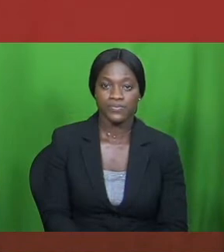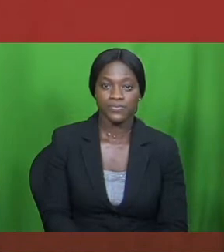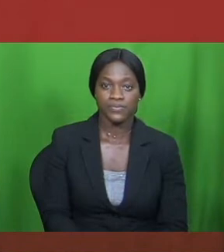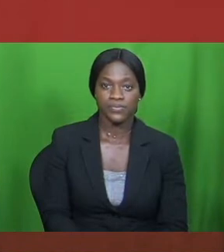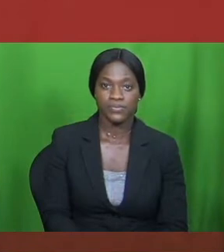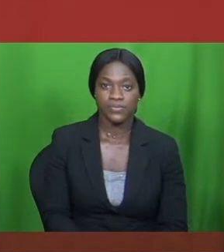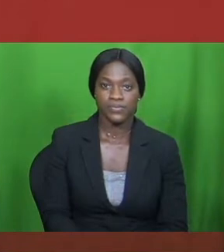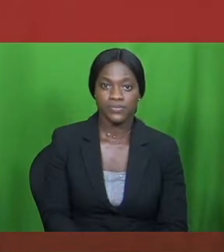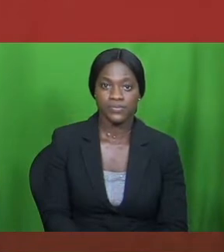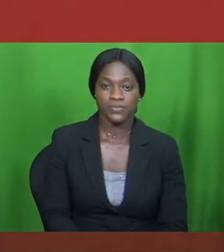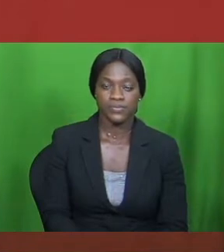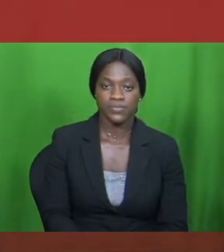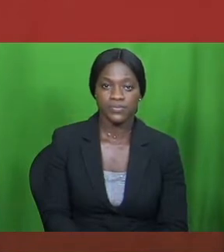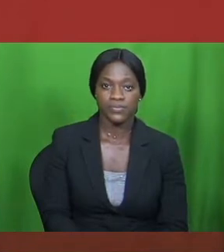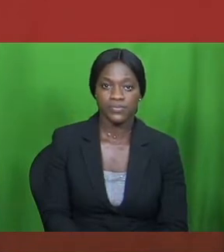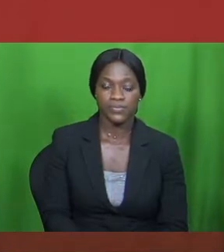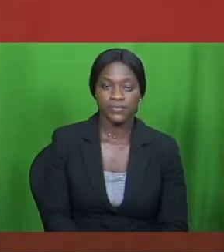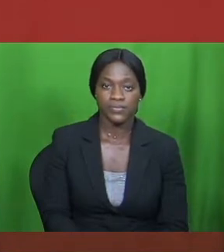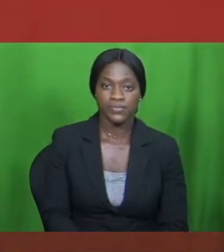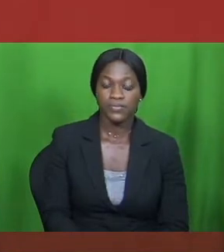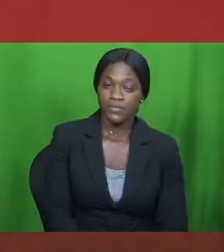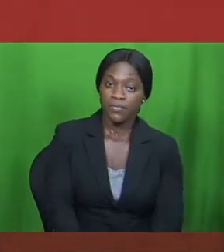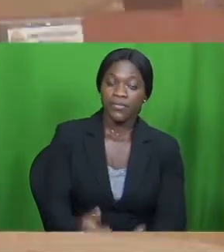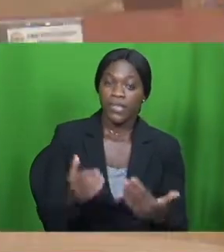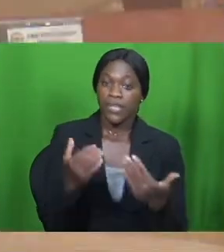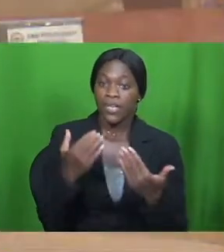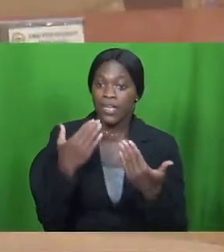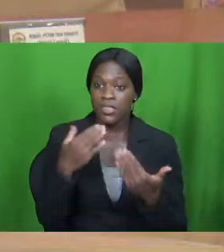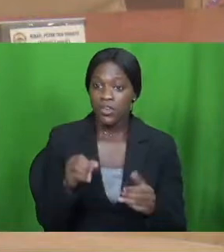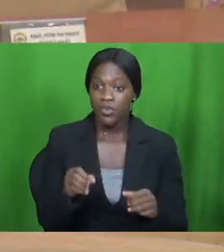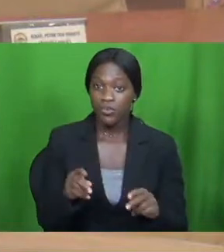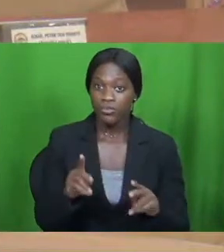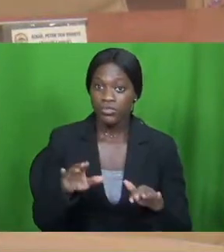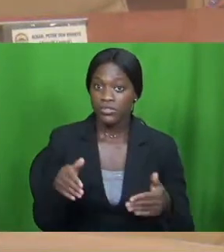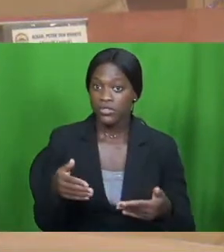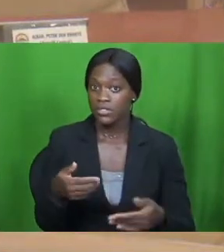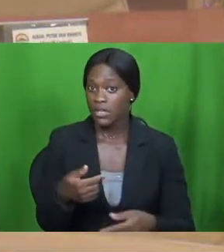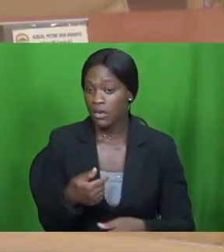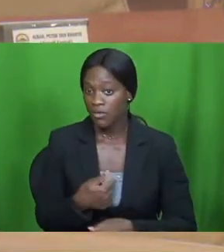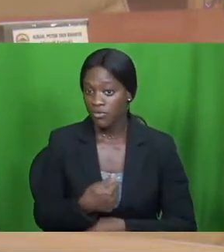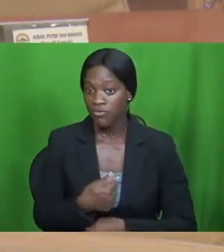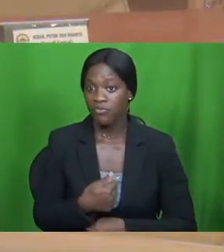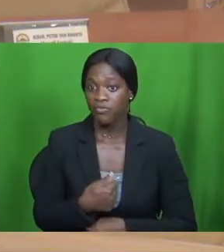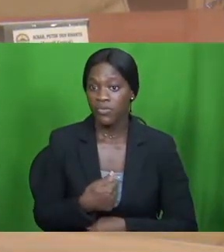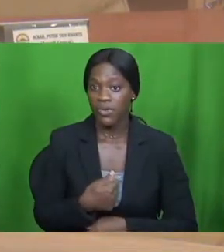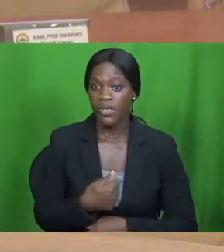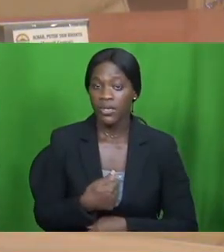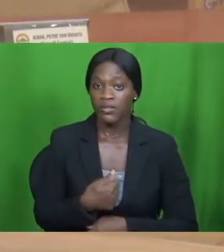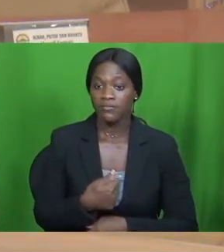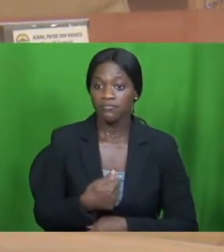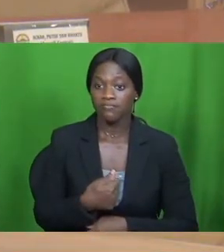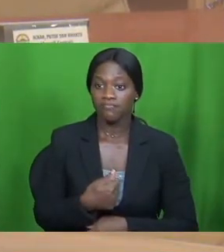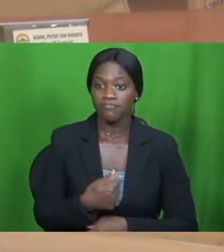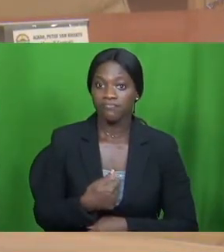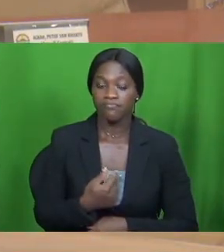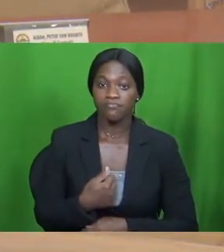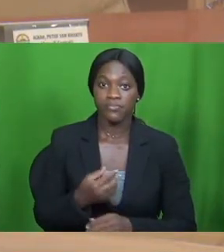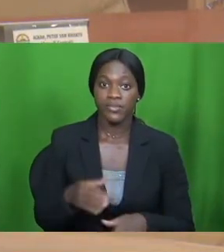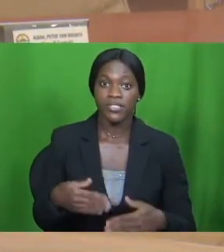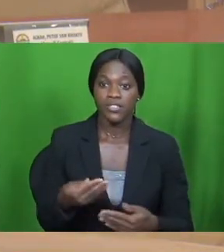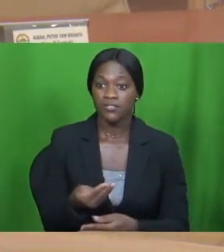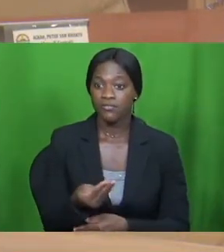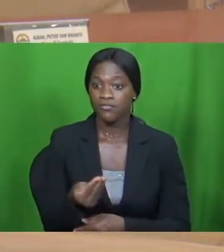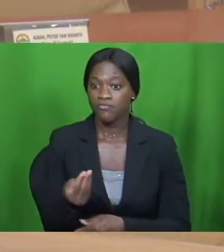Thank you very much, Speaker, for the opportunity to also make some few